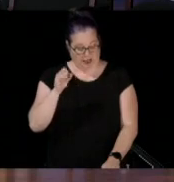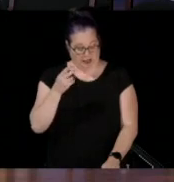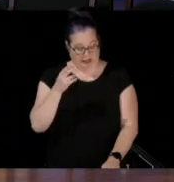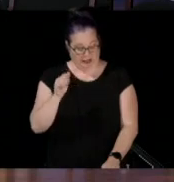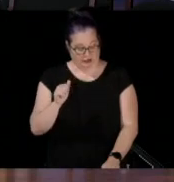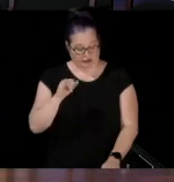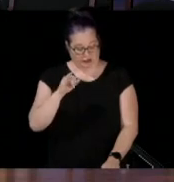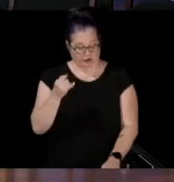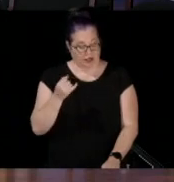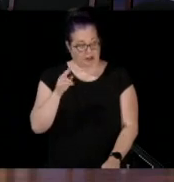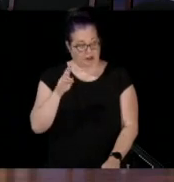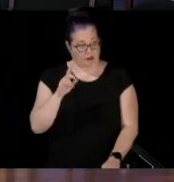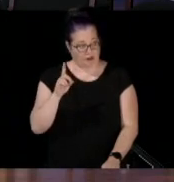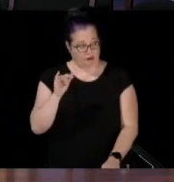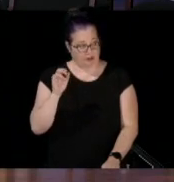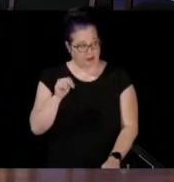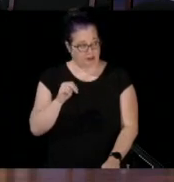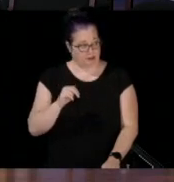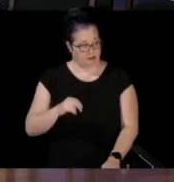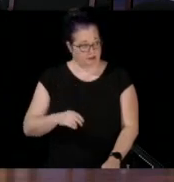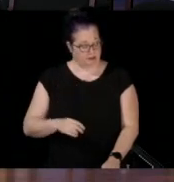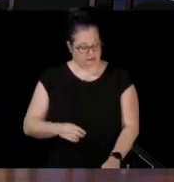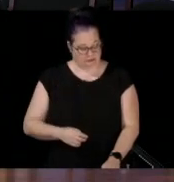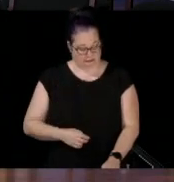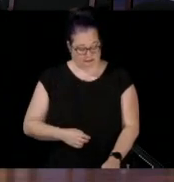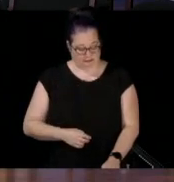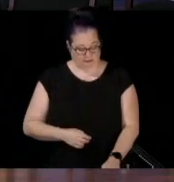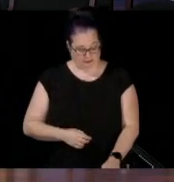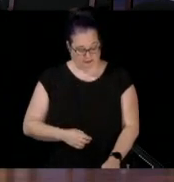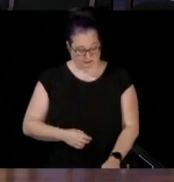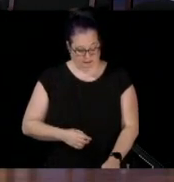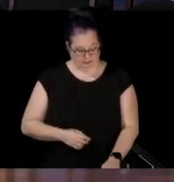Alicia Jenna Udin.